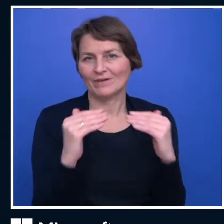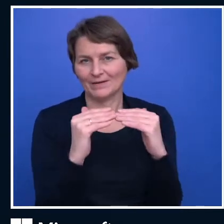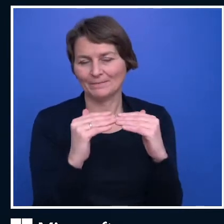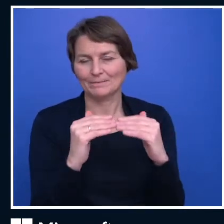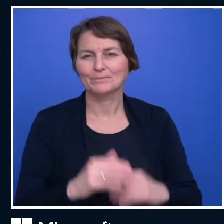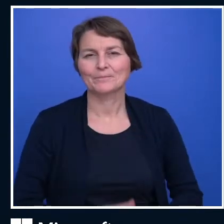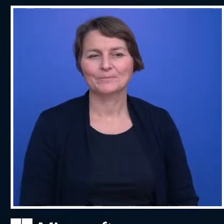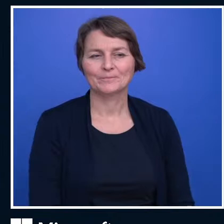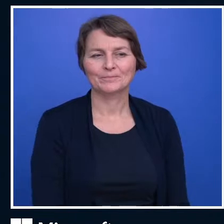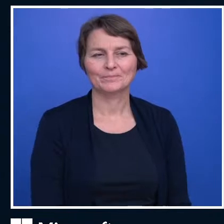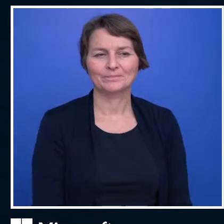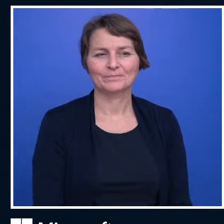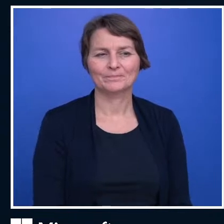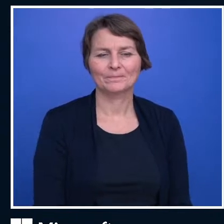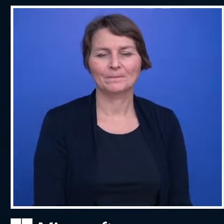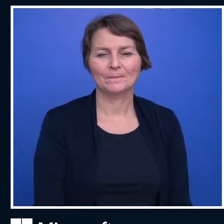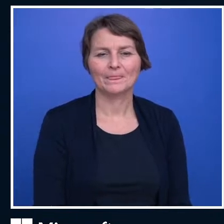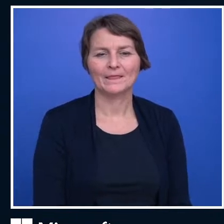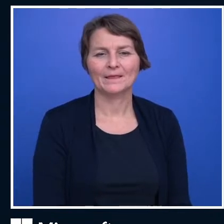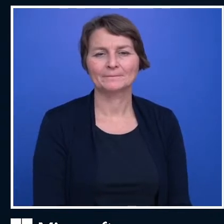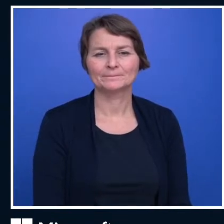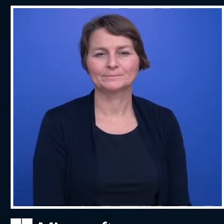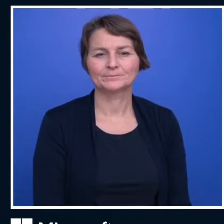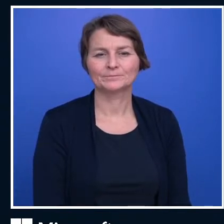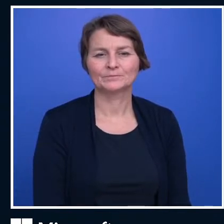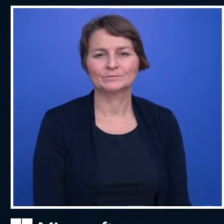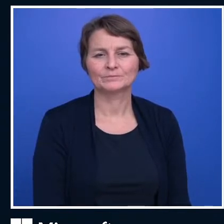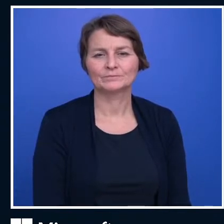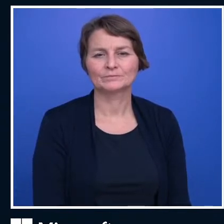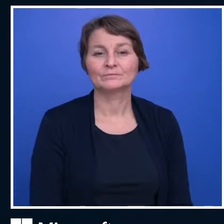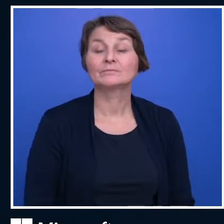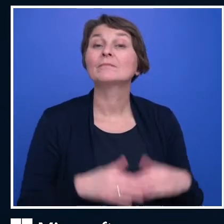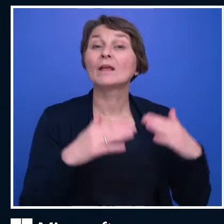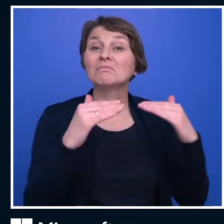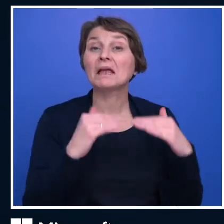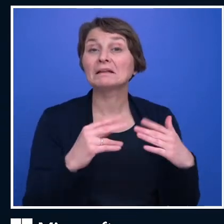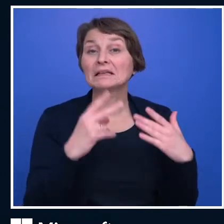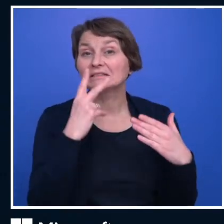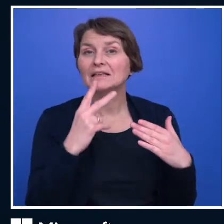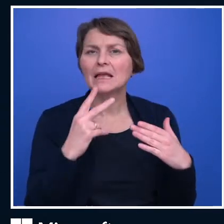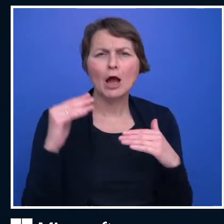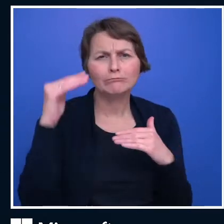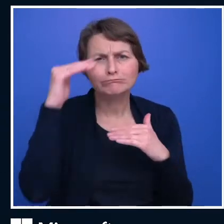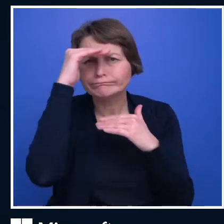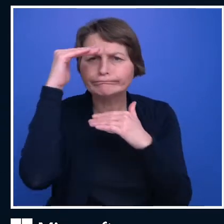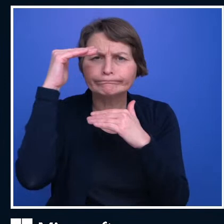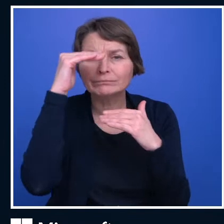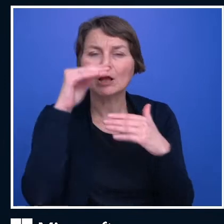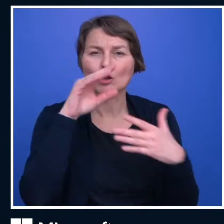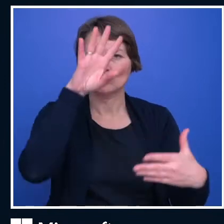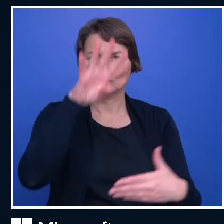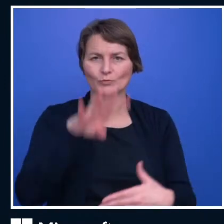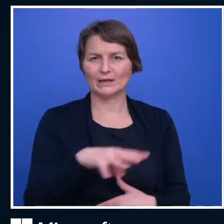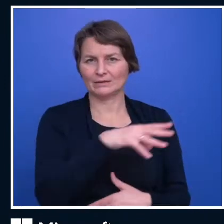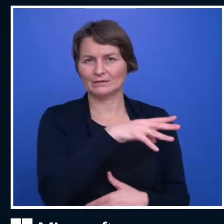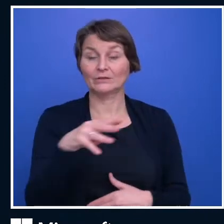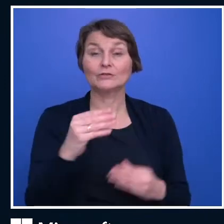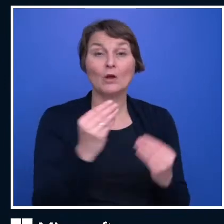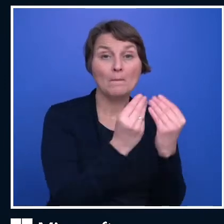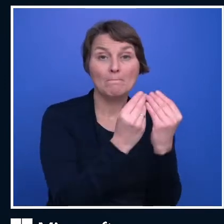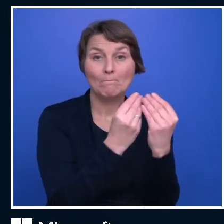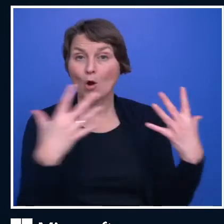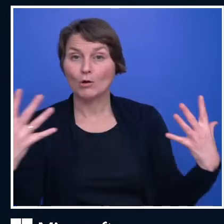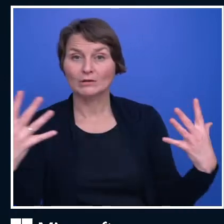And as the name suggests, we then do a grid search, make multiple models, see the stats and the